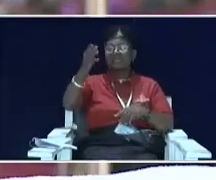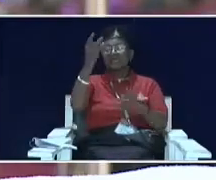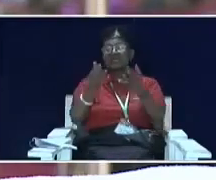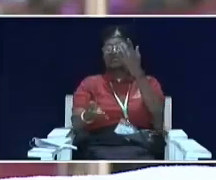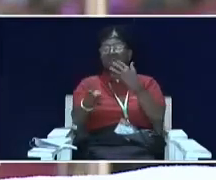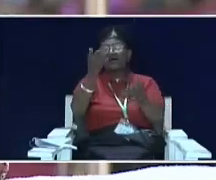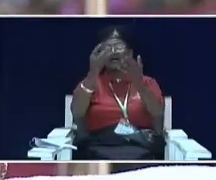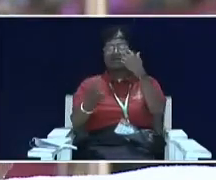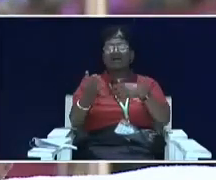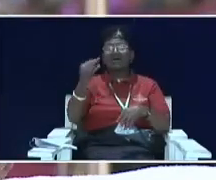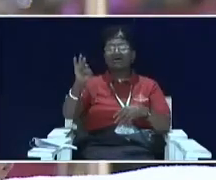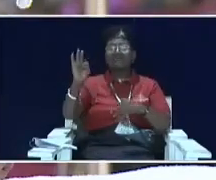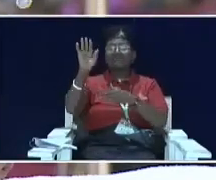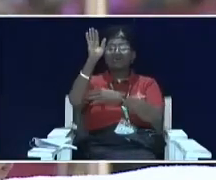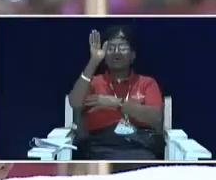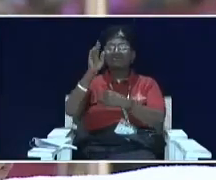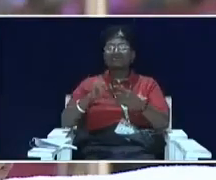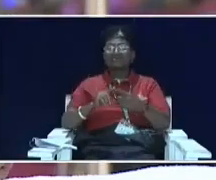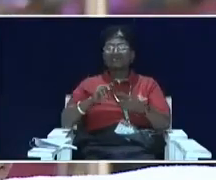fall.